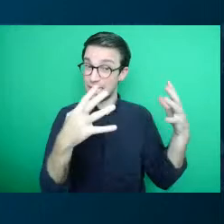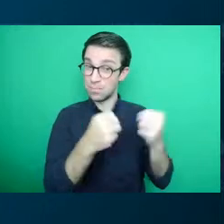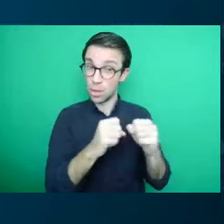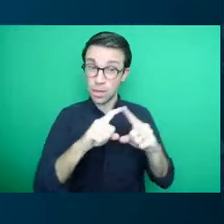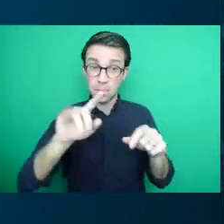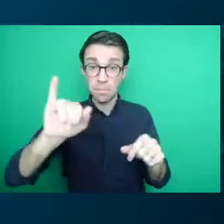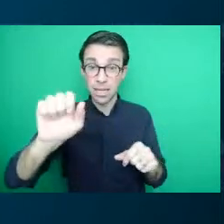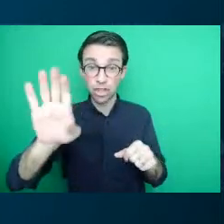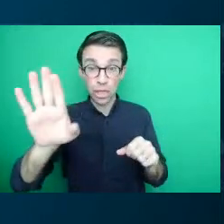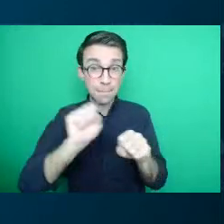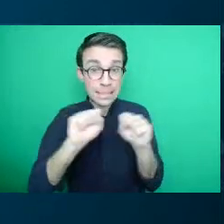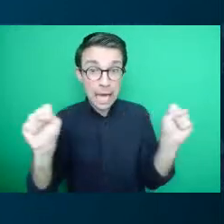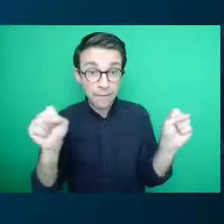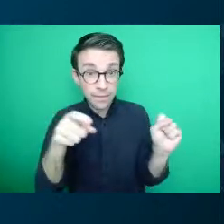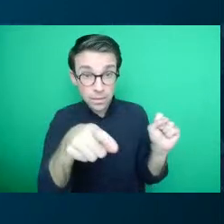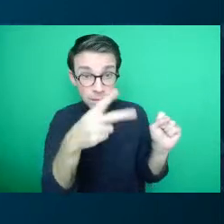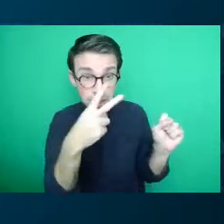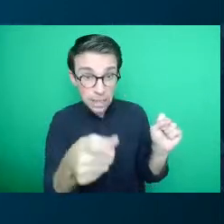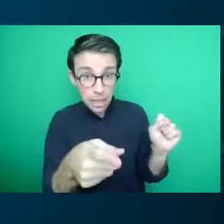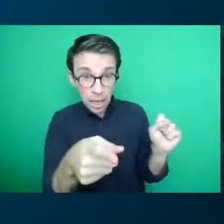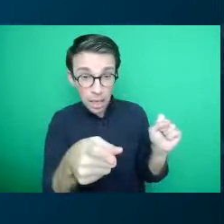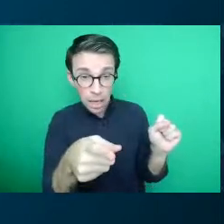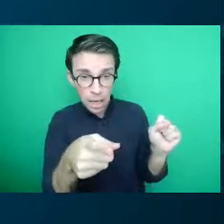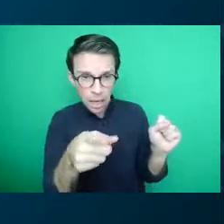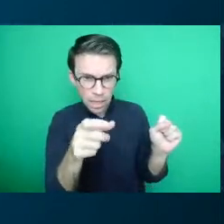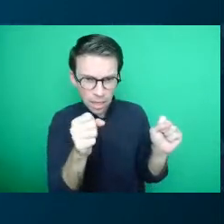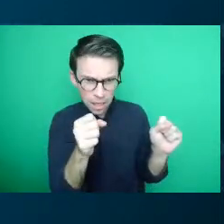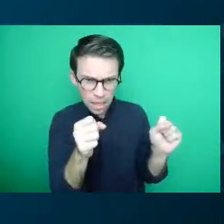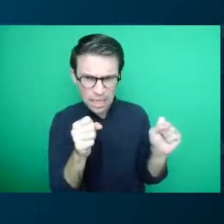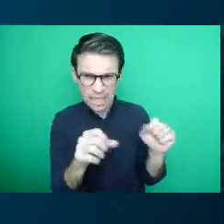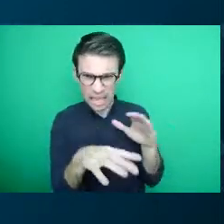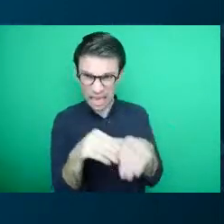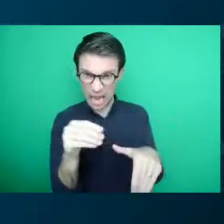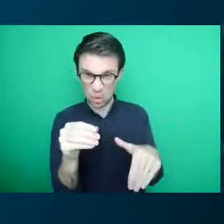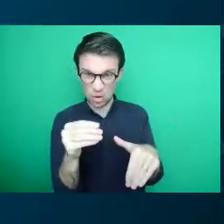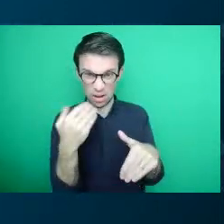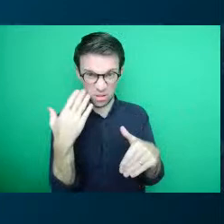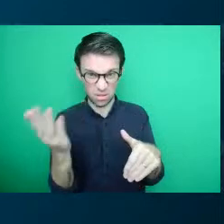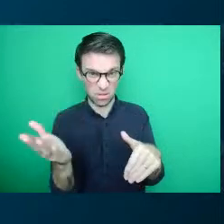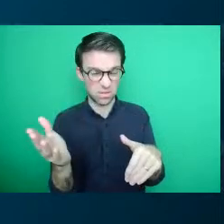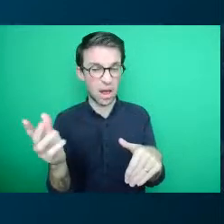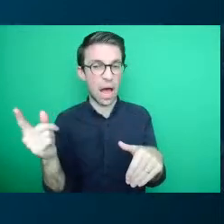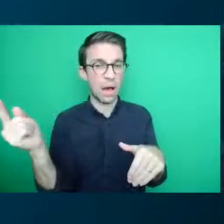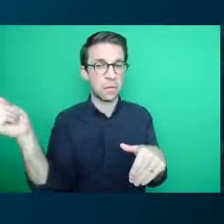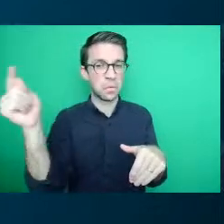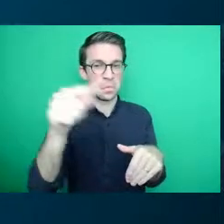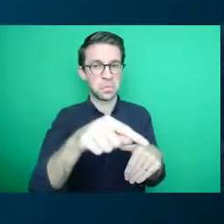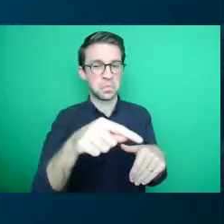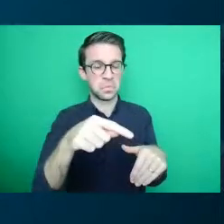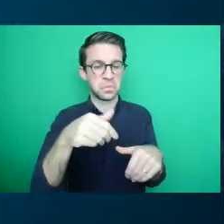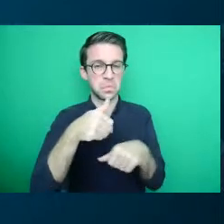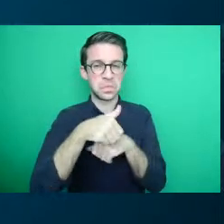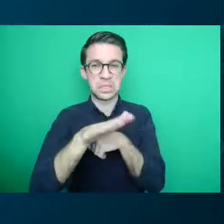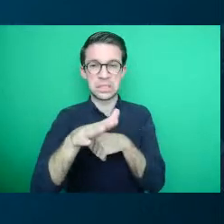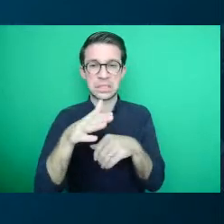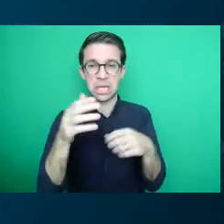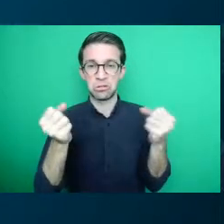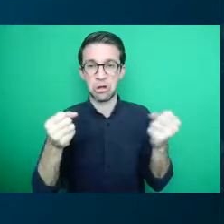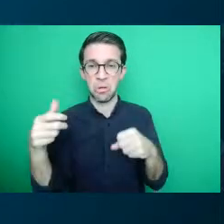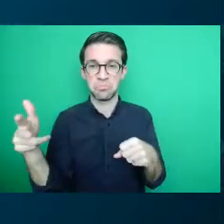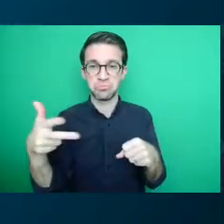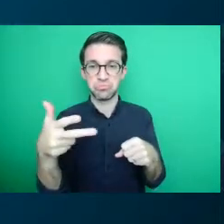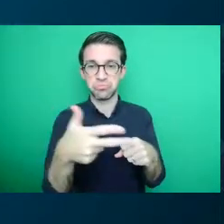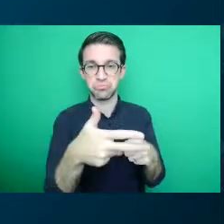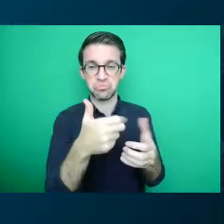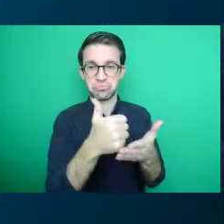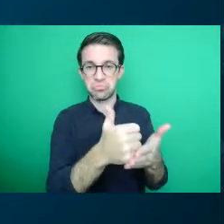safe right there on top of the rocket. I don't know if he can get out. They'll have to send a truck over there to get him out or something. But again, we